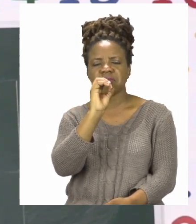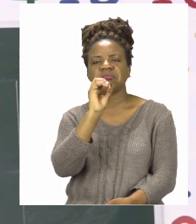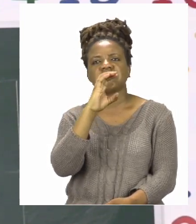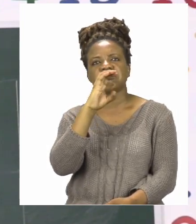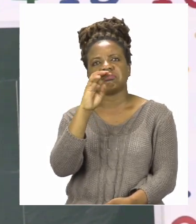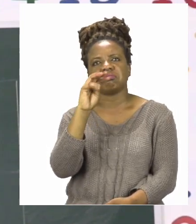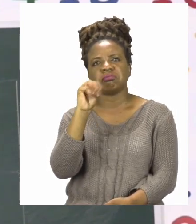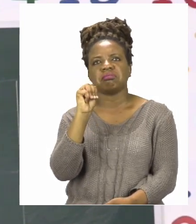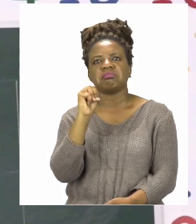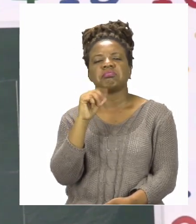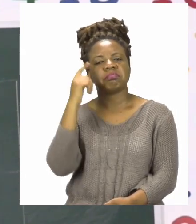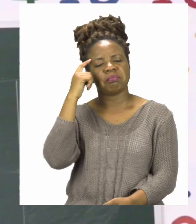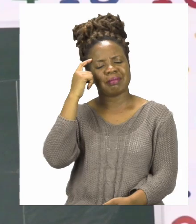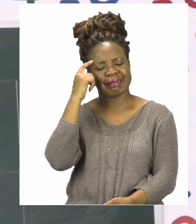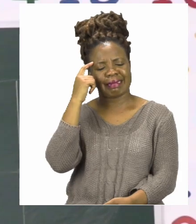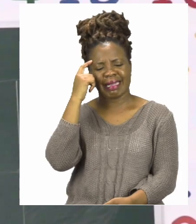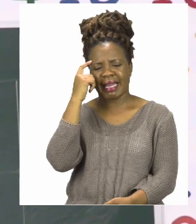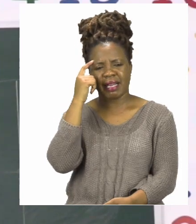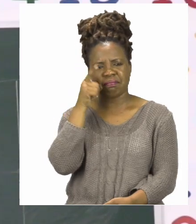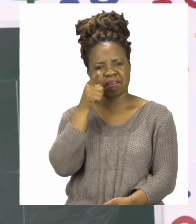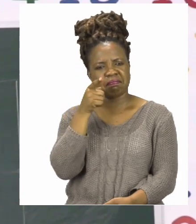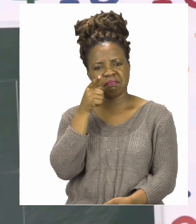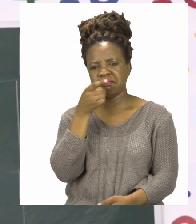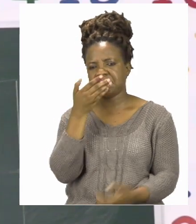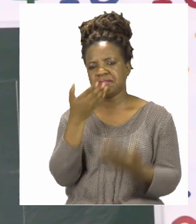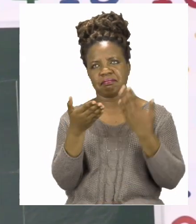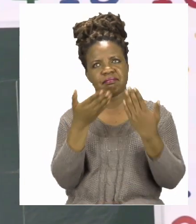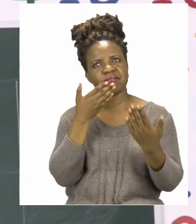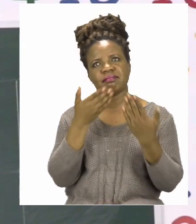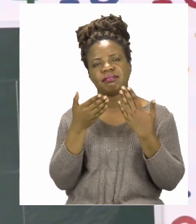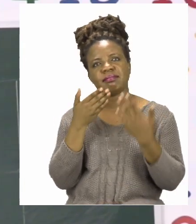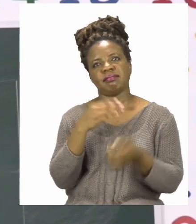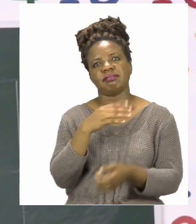estimated 40. So I'm going to write 40.